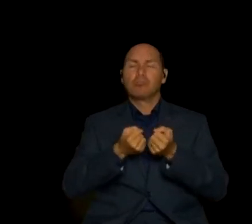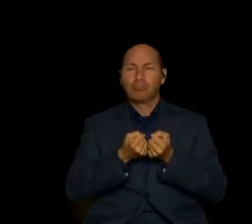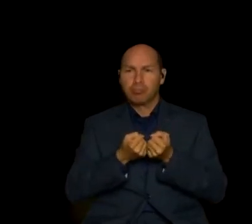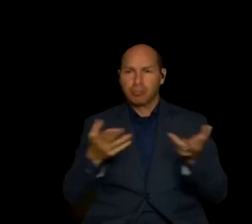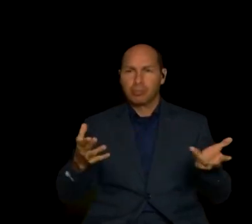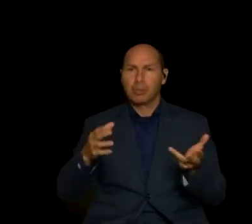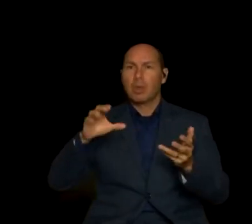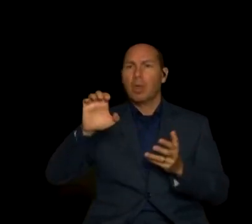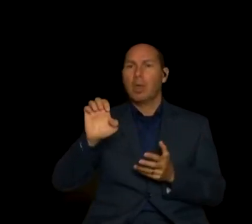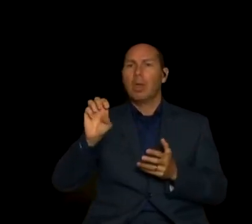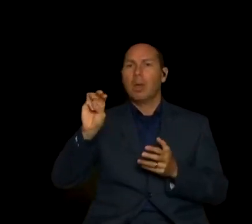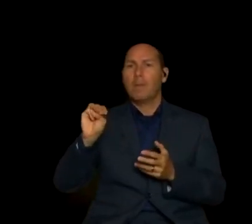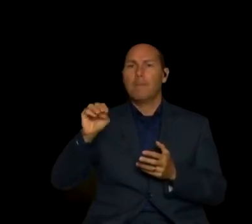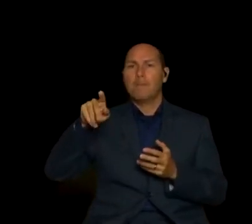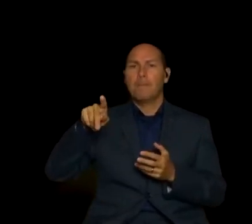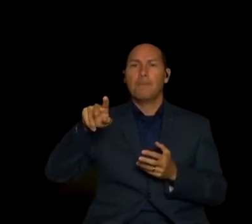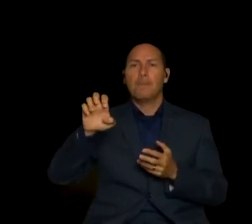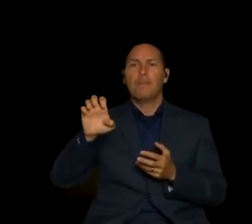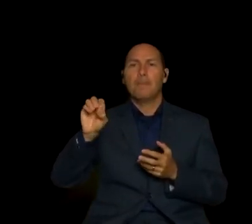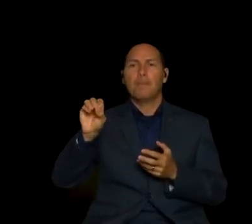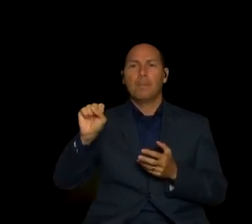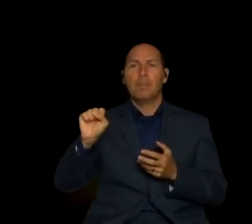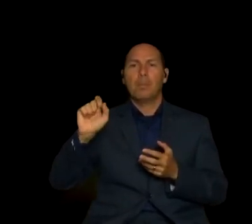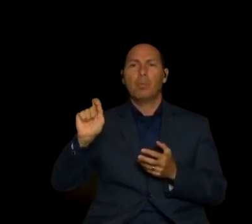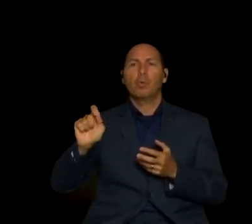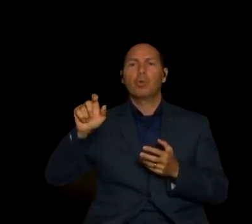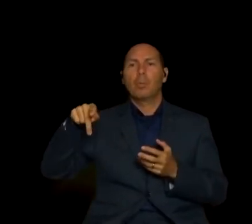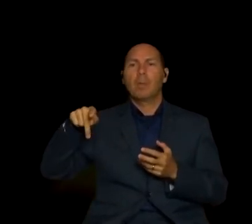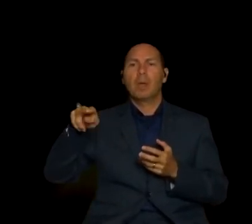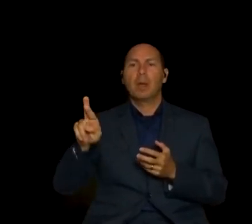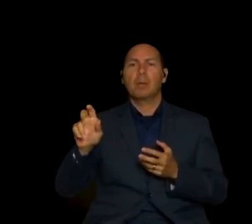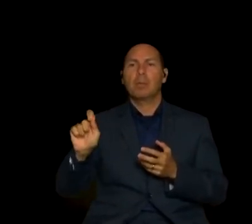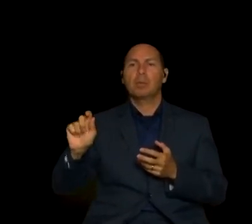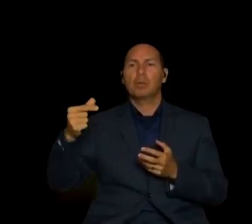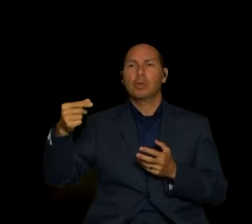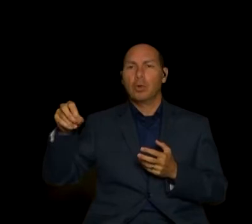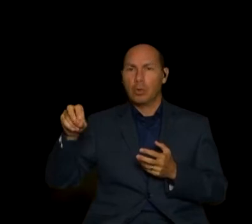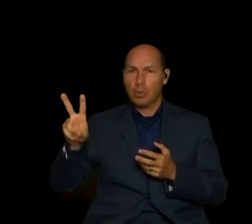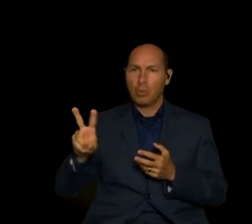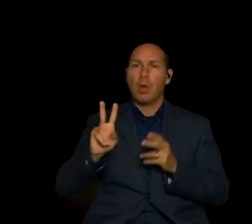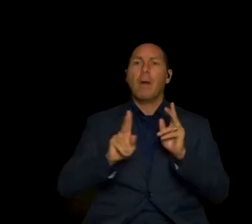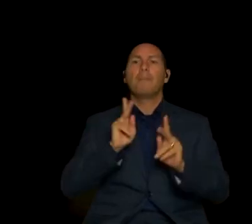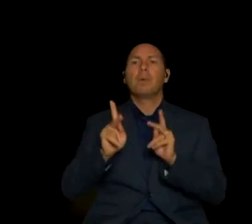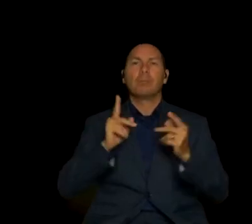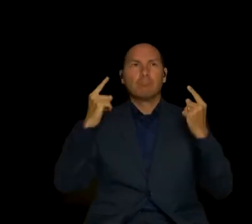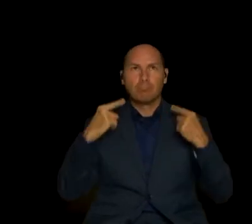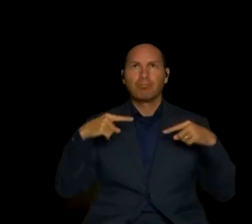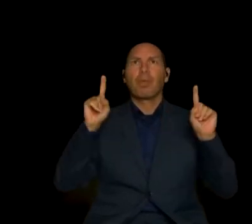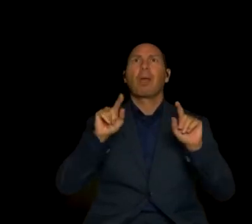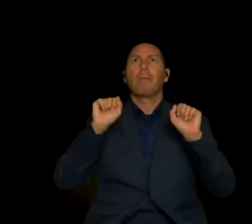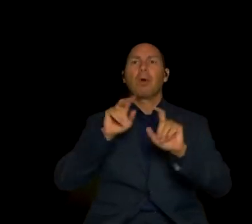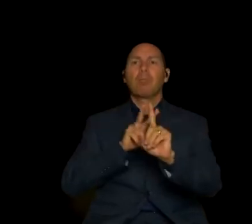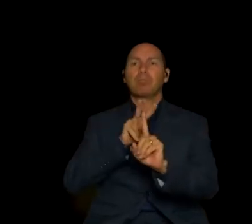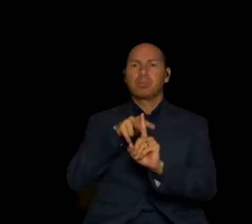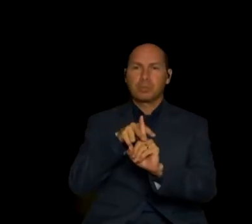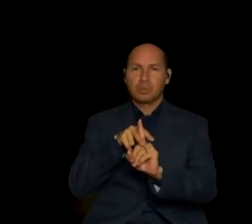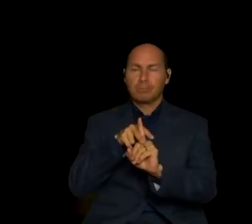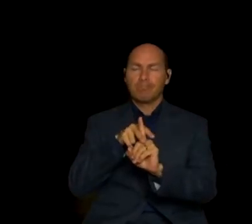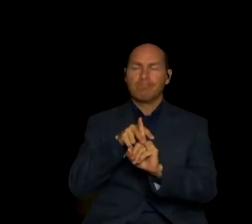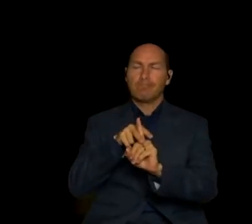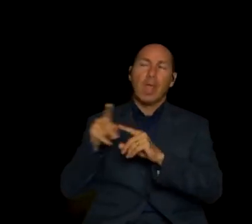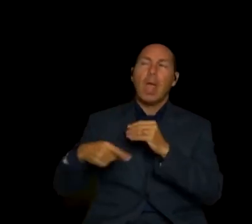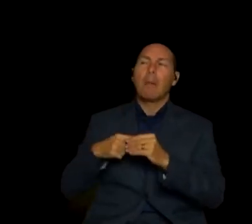empleos.pr.gov so that interested people could finally apply. And to your question on